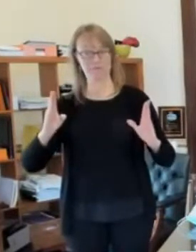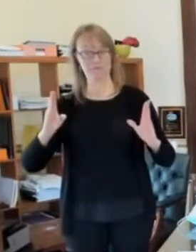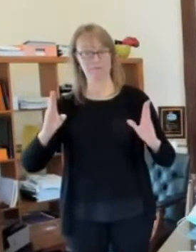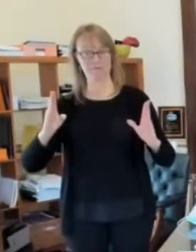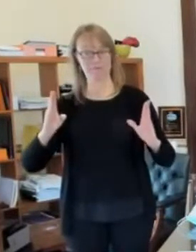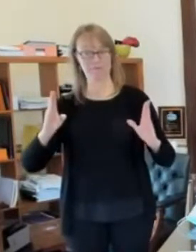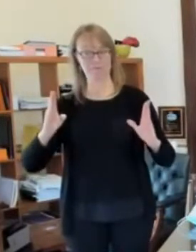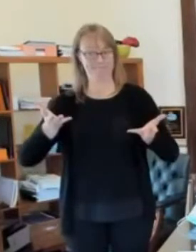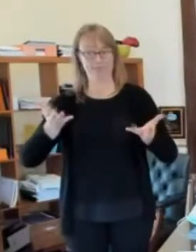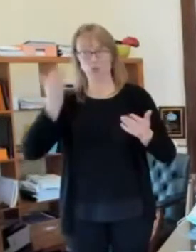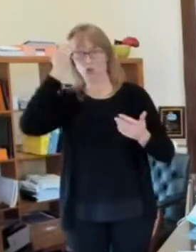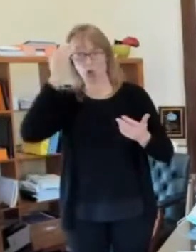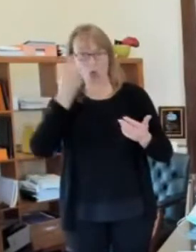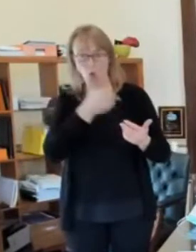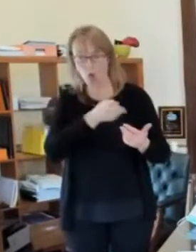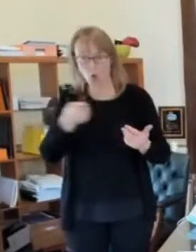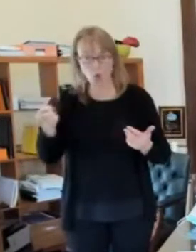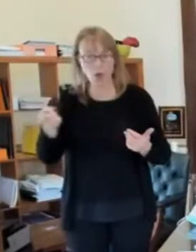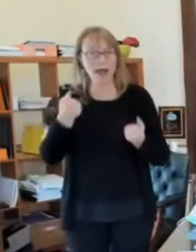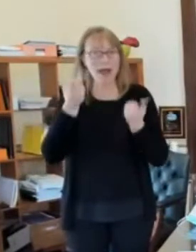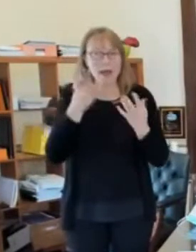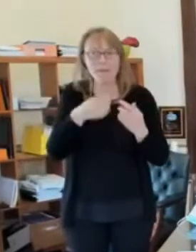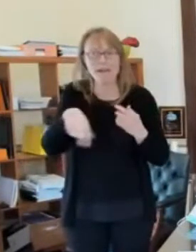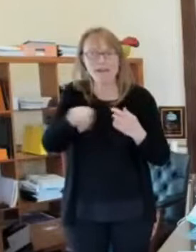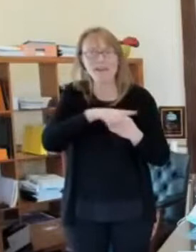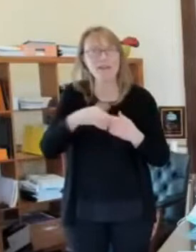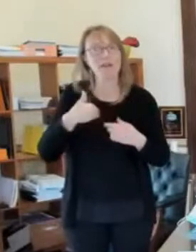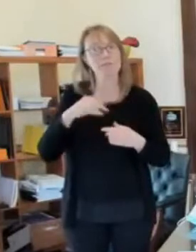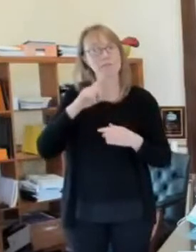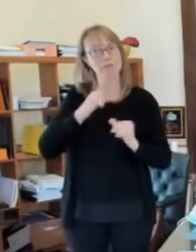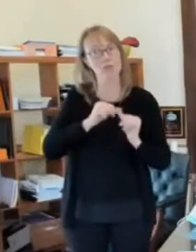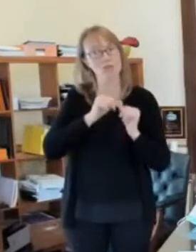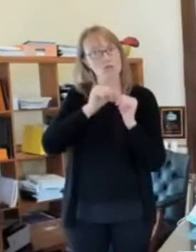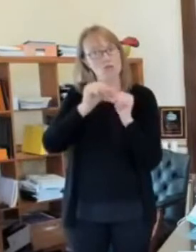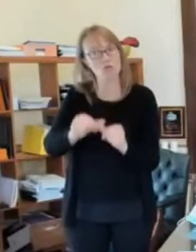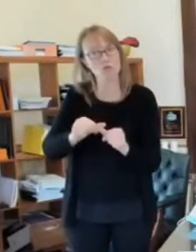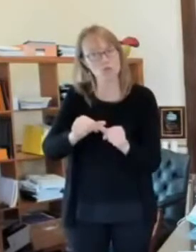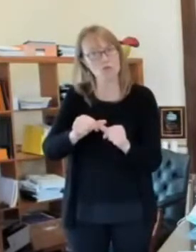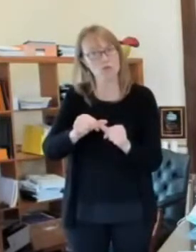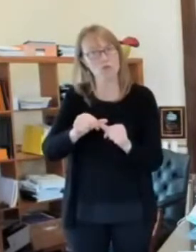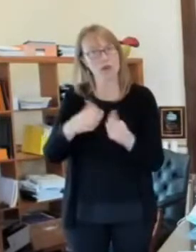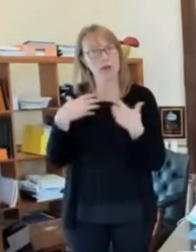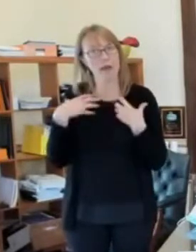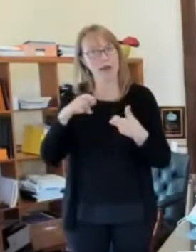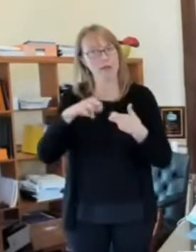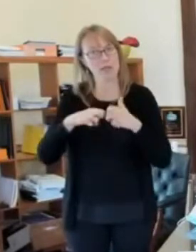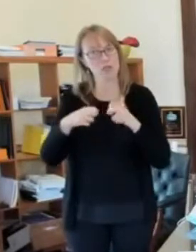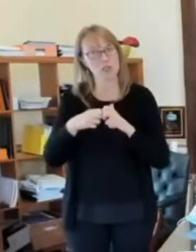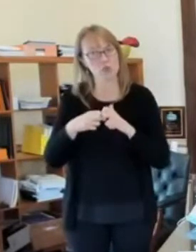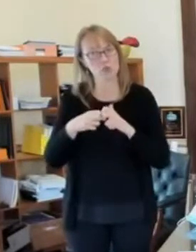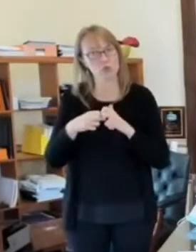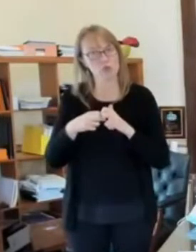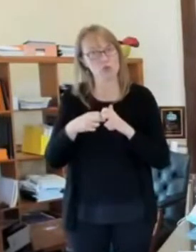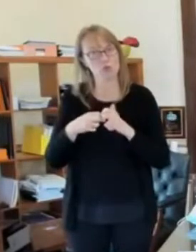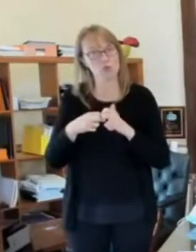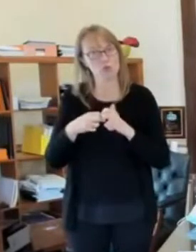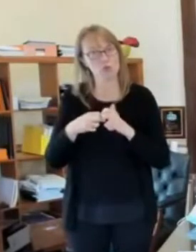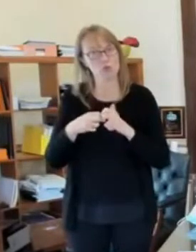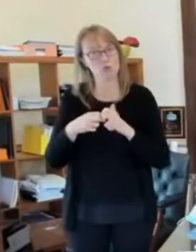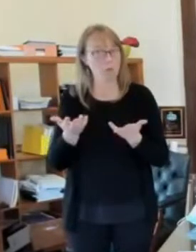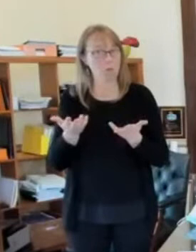knowing how many of them have chronic health conditions. But let's just, you know, make some